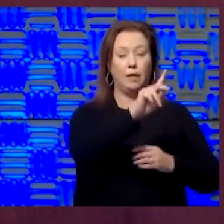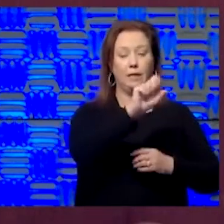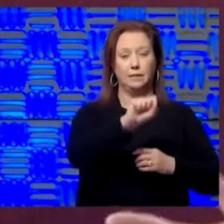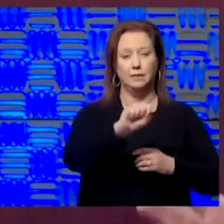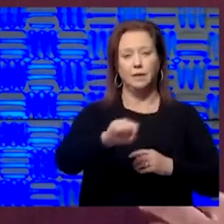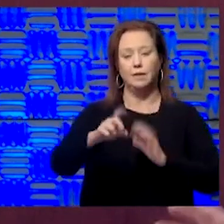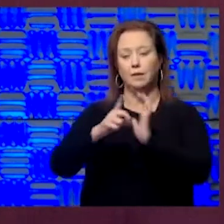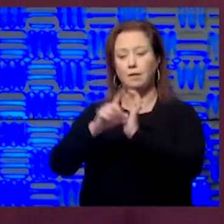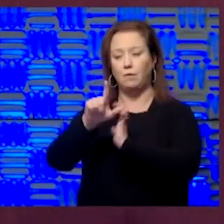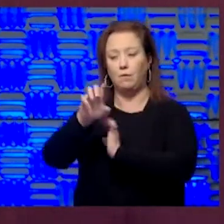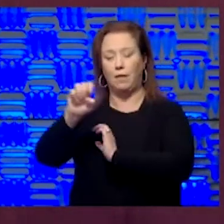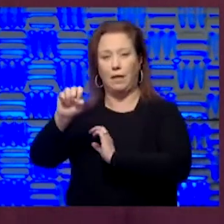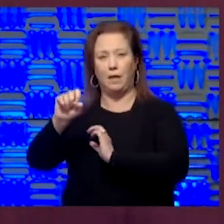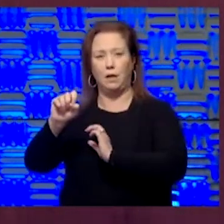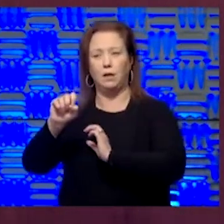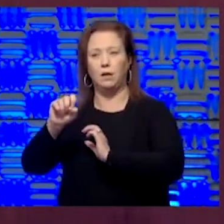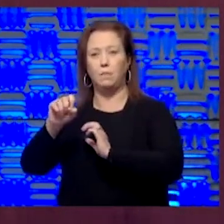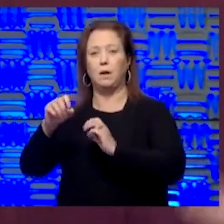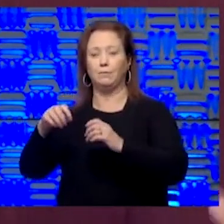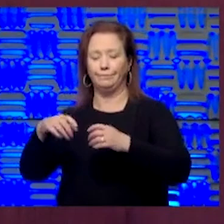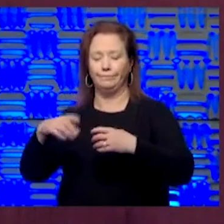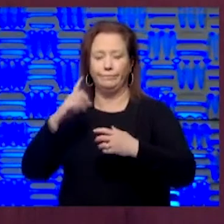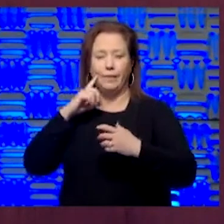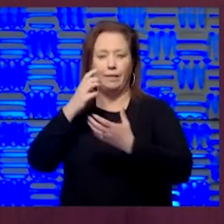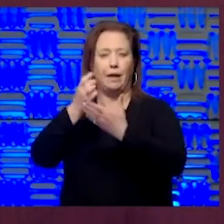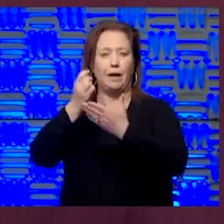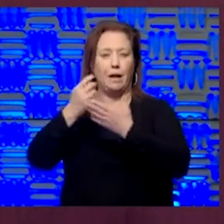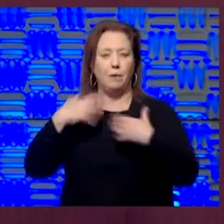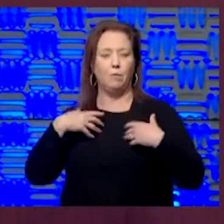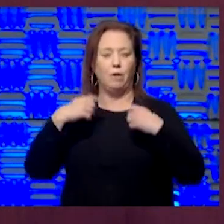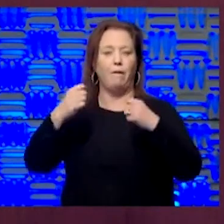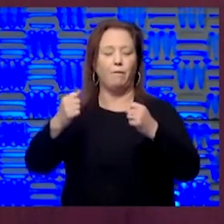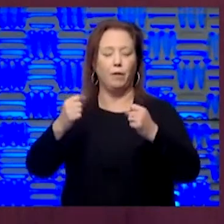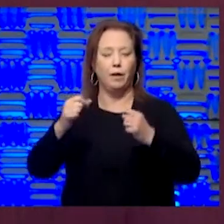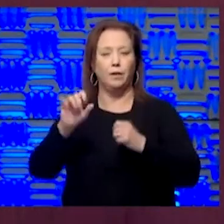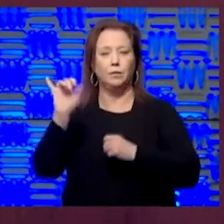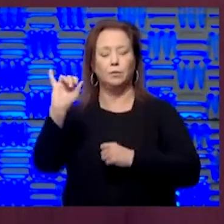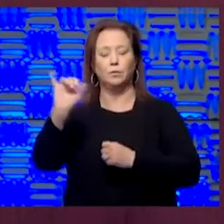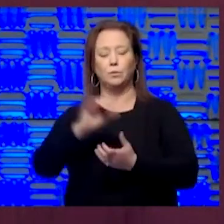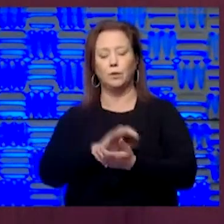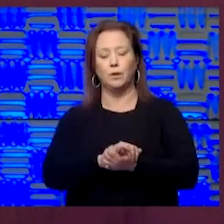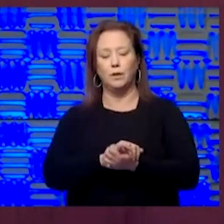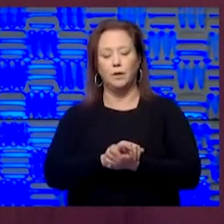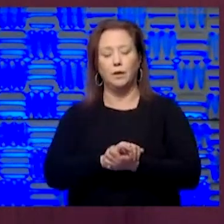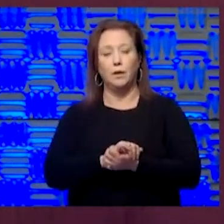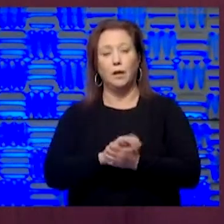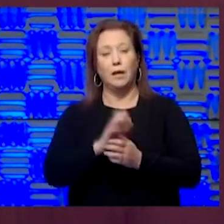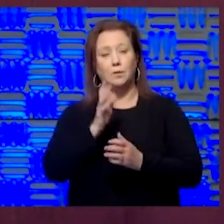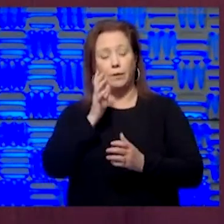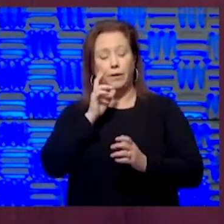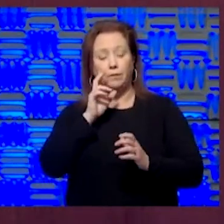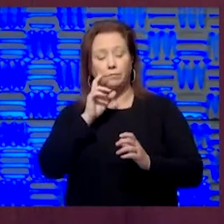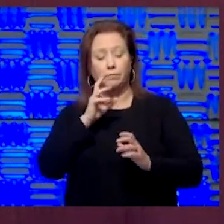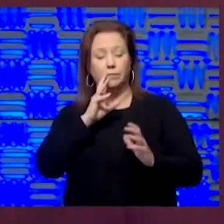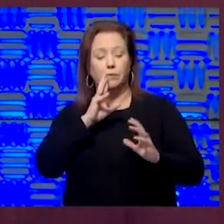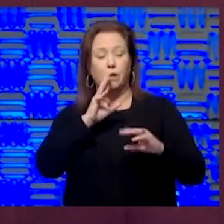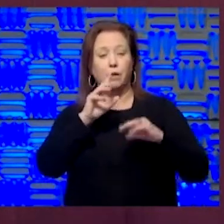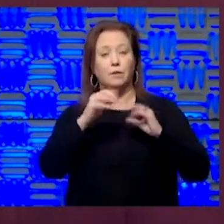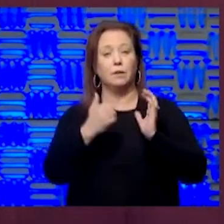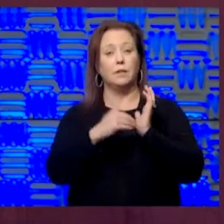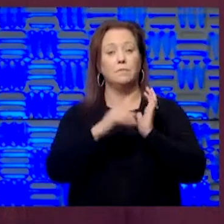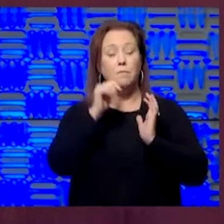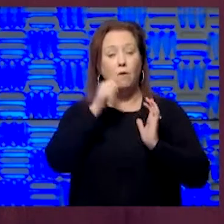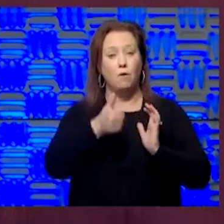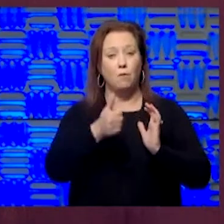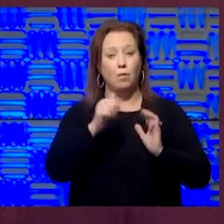we'll probably have a lot of focus and questions about reopening and the Economic Recovery Act and things of that nature. As we look forward to that, I would remind us